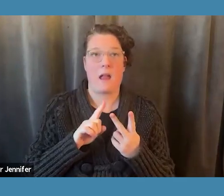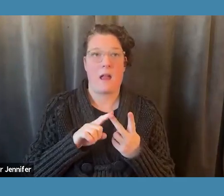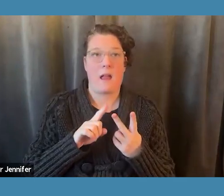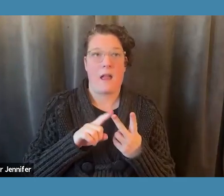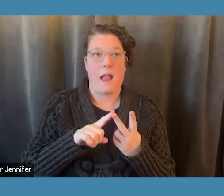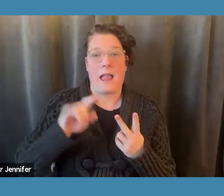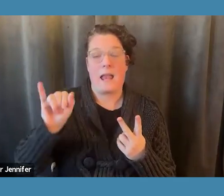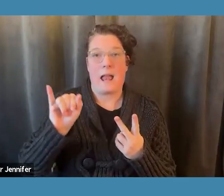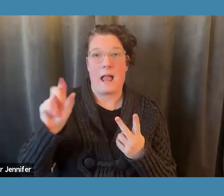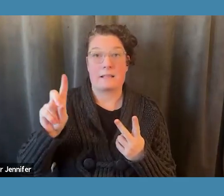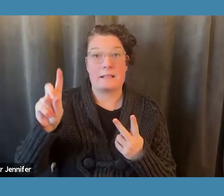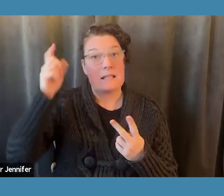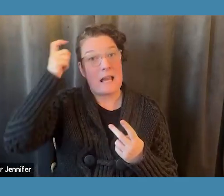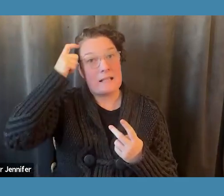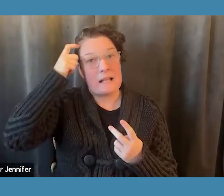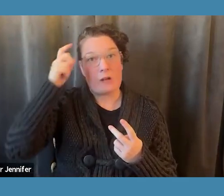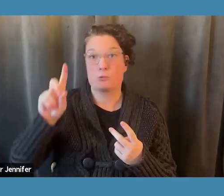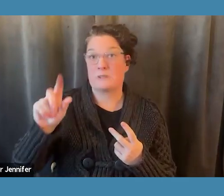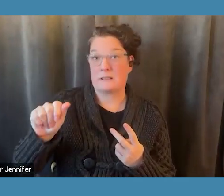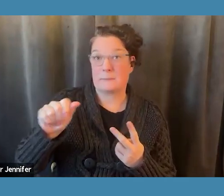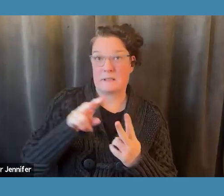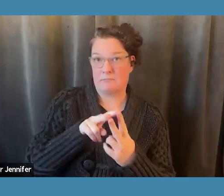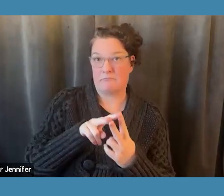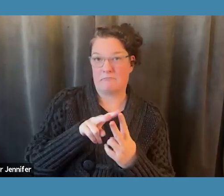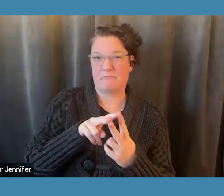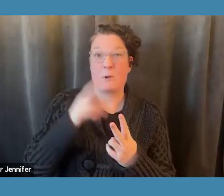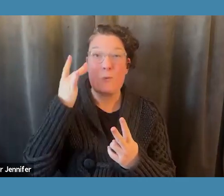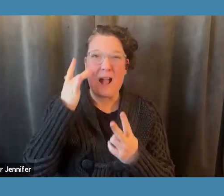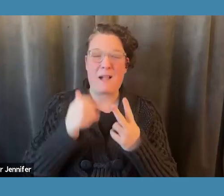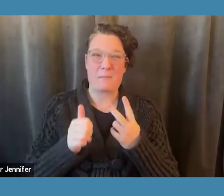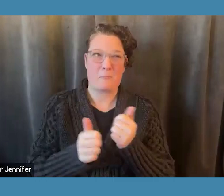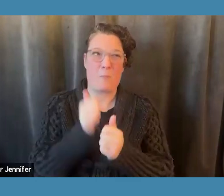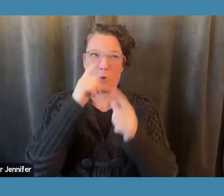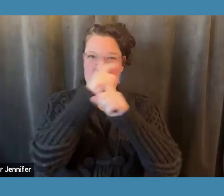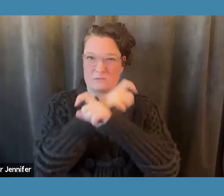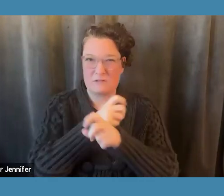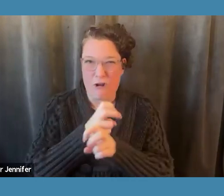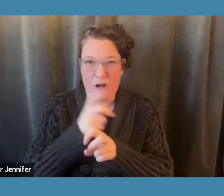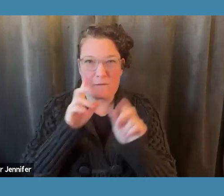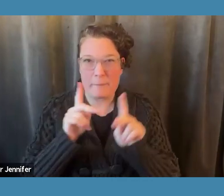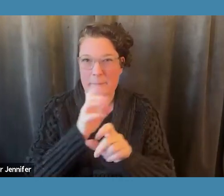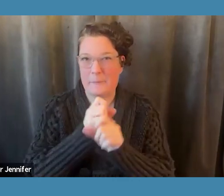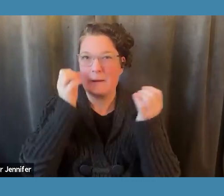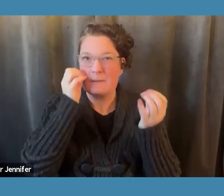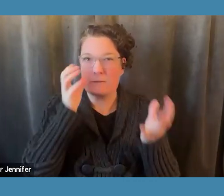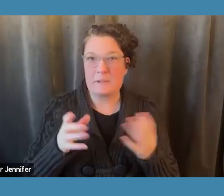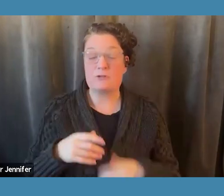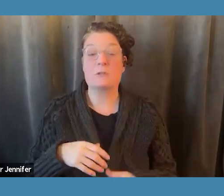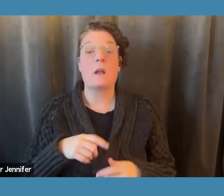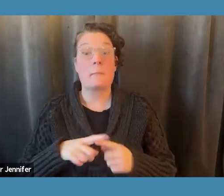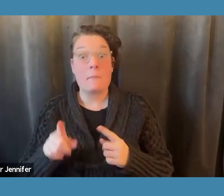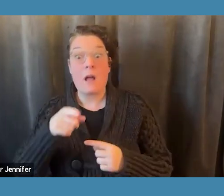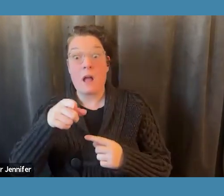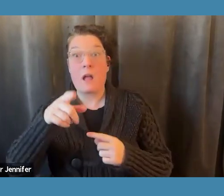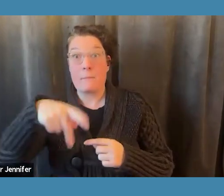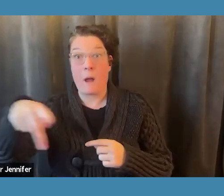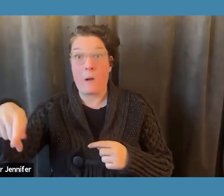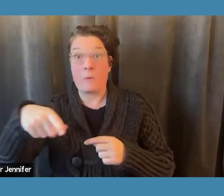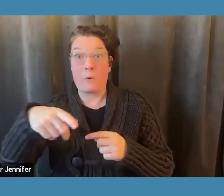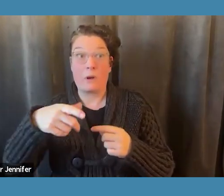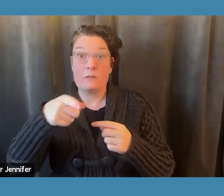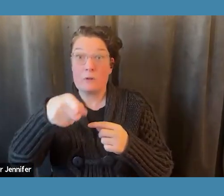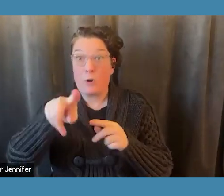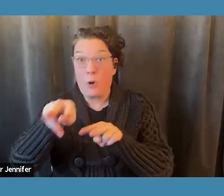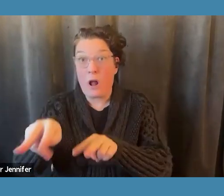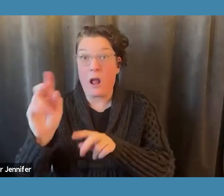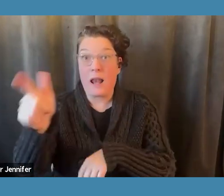eligibility. I put all the information in for all categories so that people who come back and view this later will have those slides, but I'm